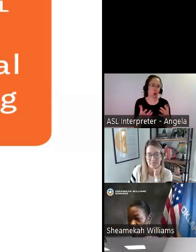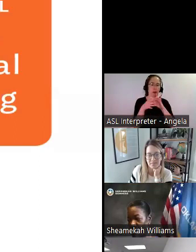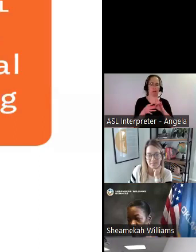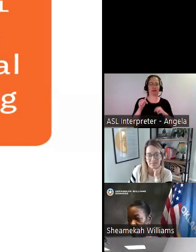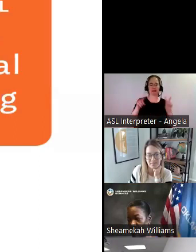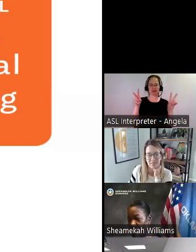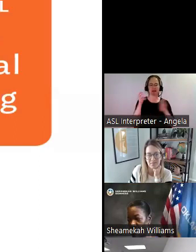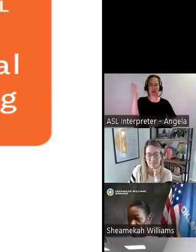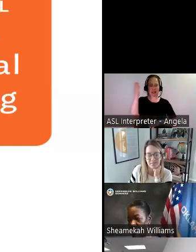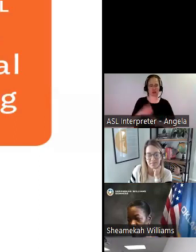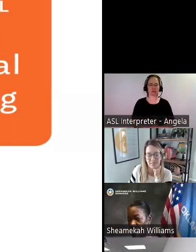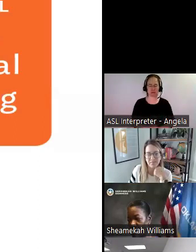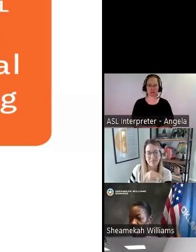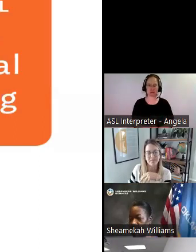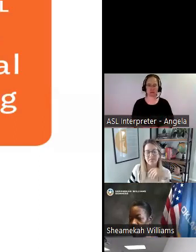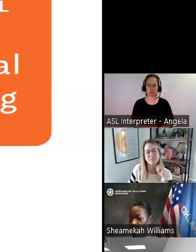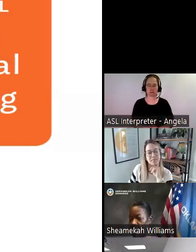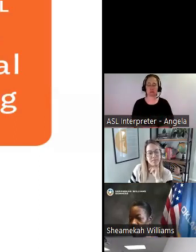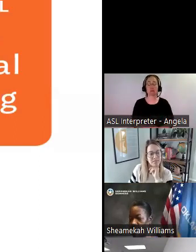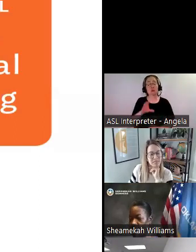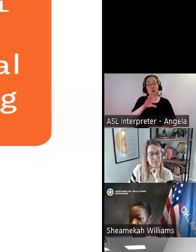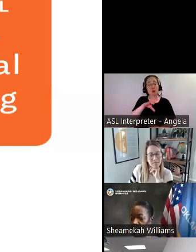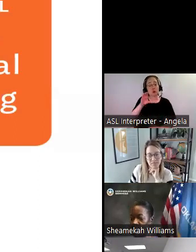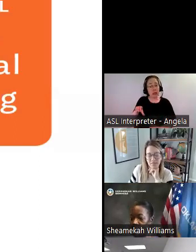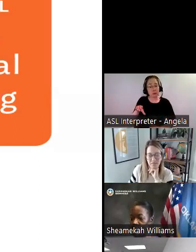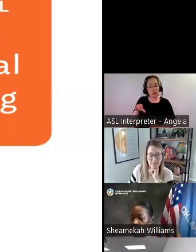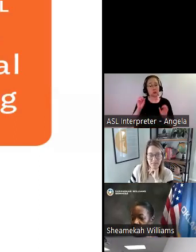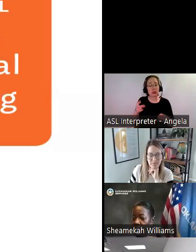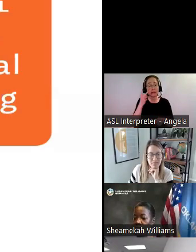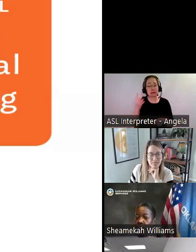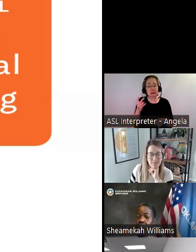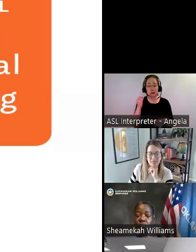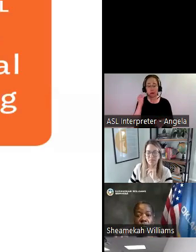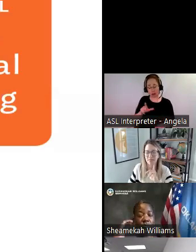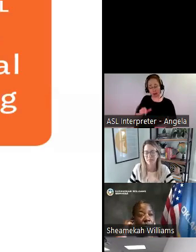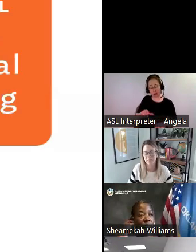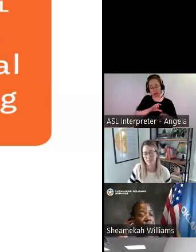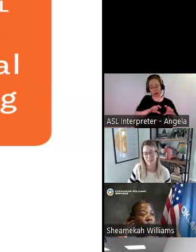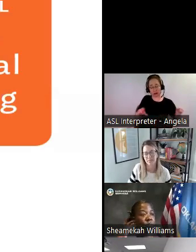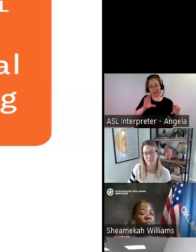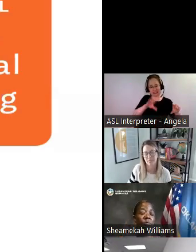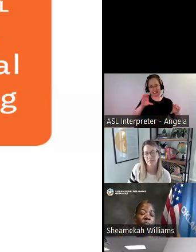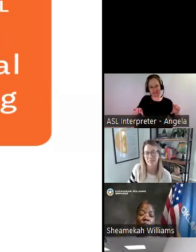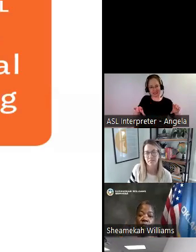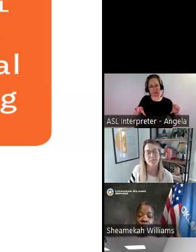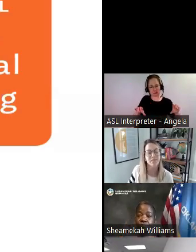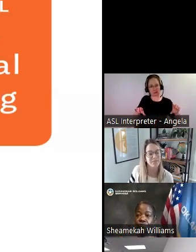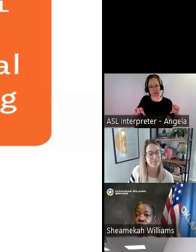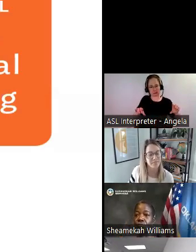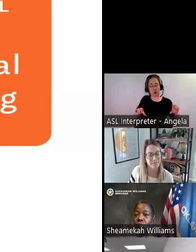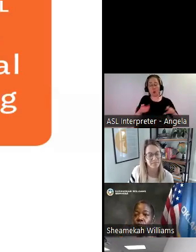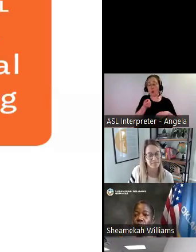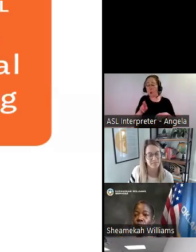this presentation. Closed captioning can be viewed by clicking the CC at the bottom of your screen